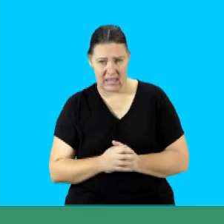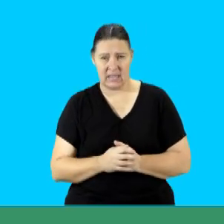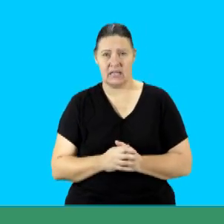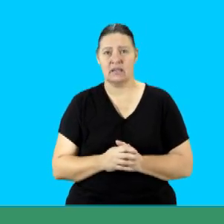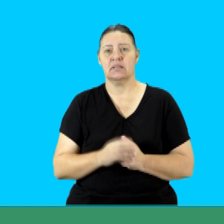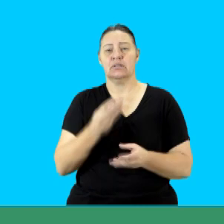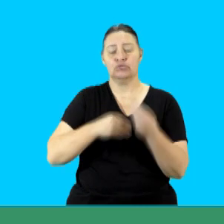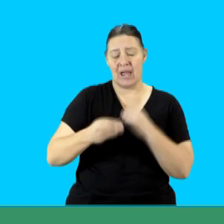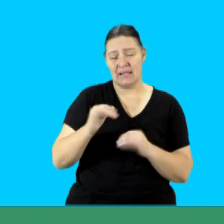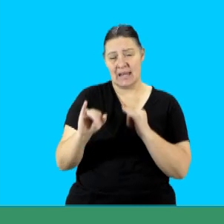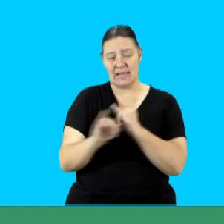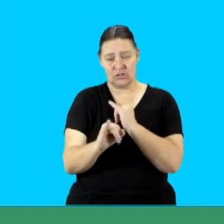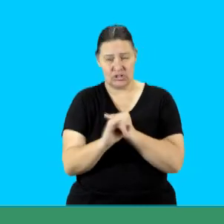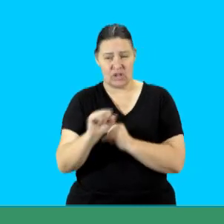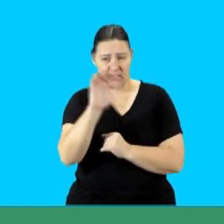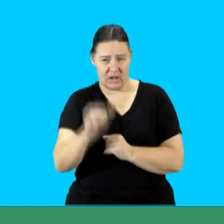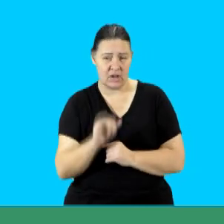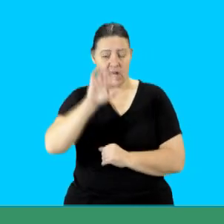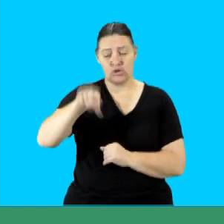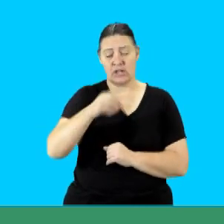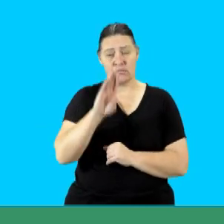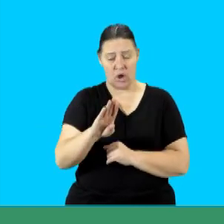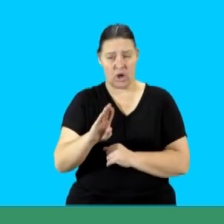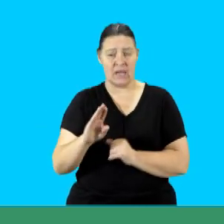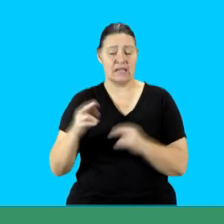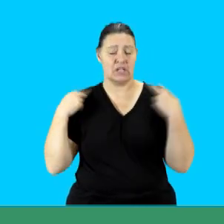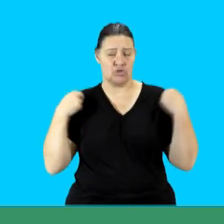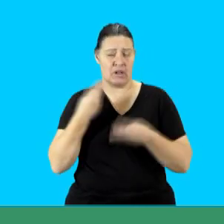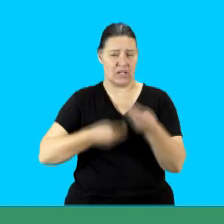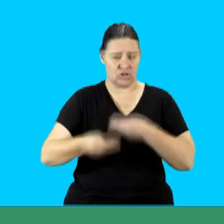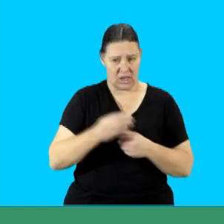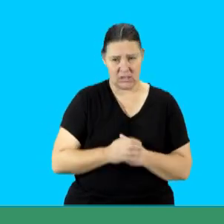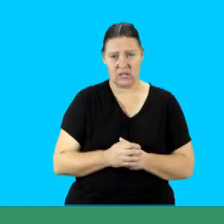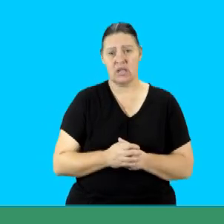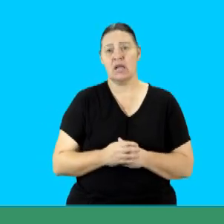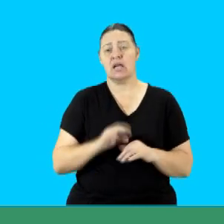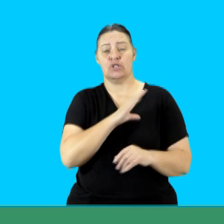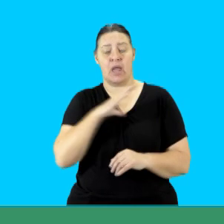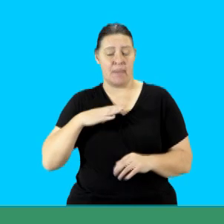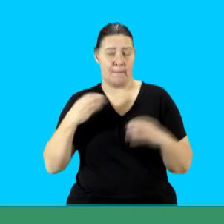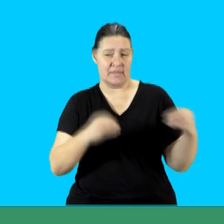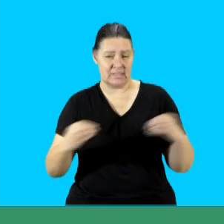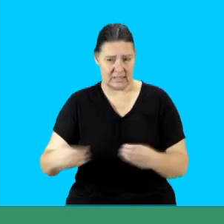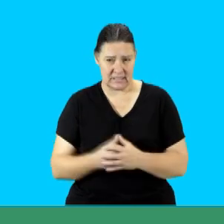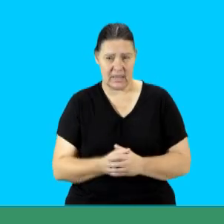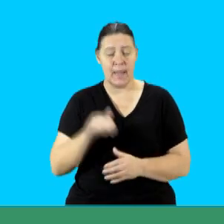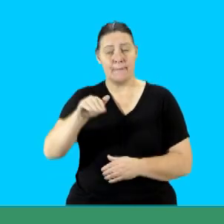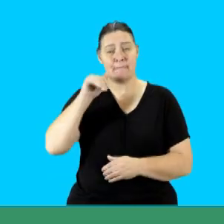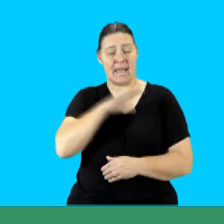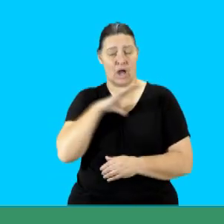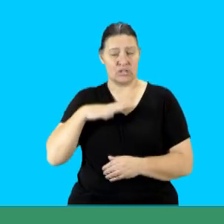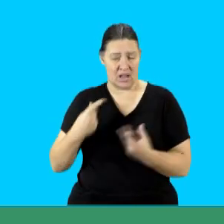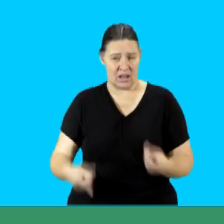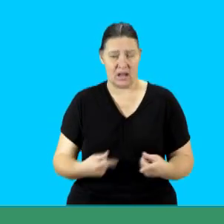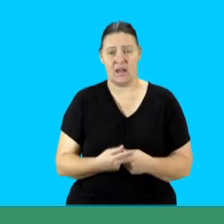and Investment, South Africa, Johannesburg Securities Exchange, South African Chamber of Business, Banking Council of South